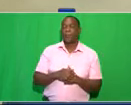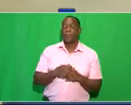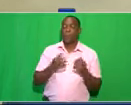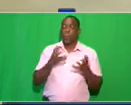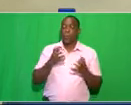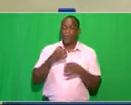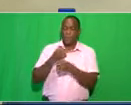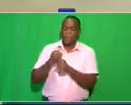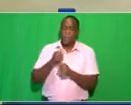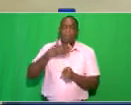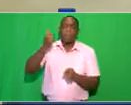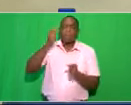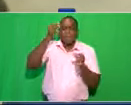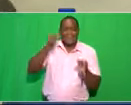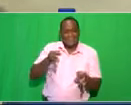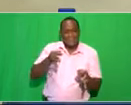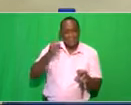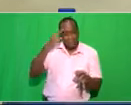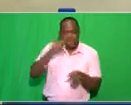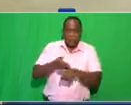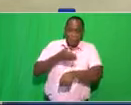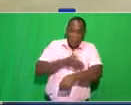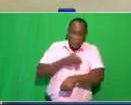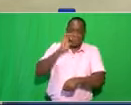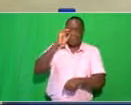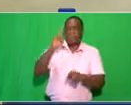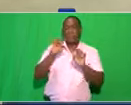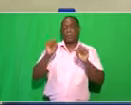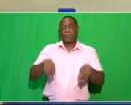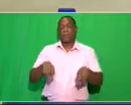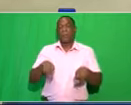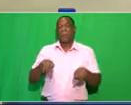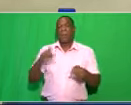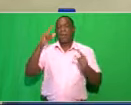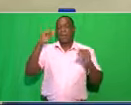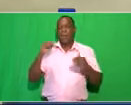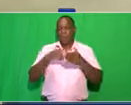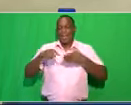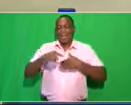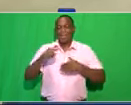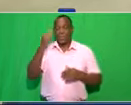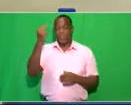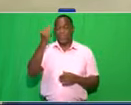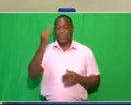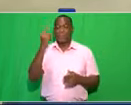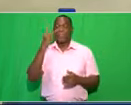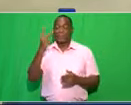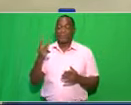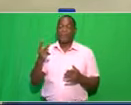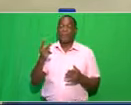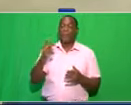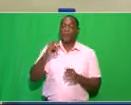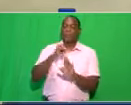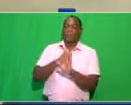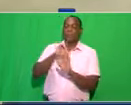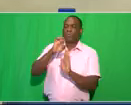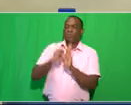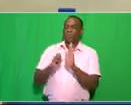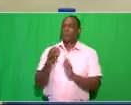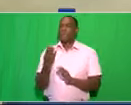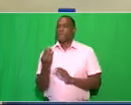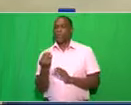our education system. We hope to see you again next week, Tuesday, June 14th at 6